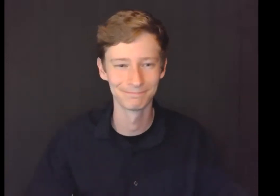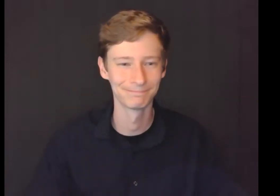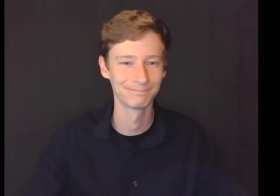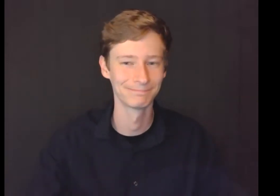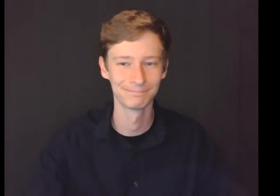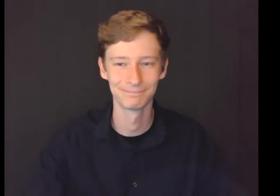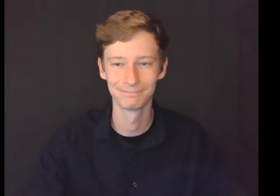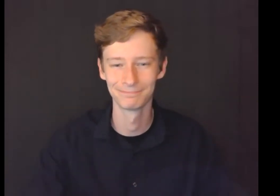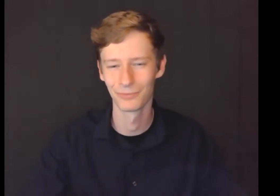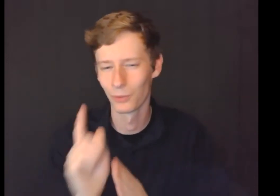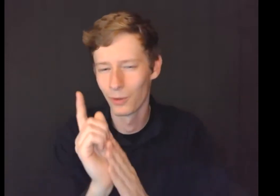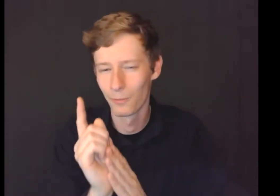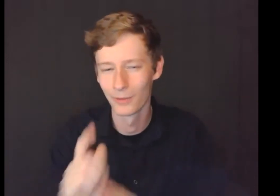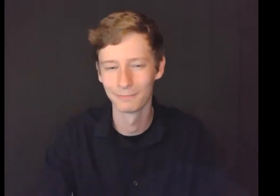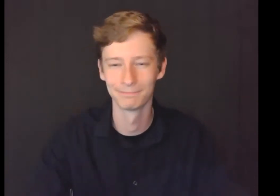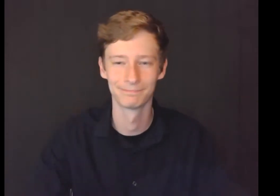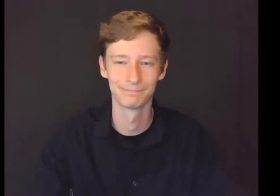Okay. Give us time.